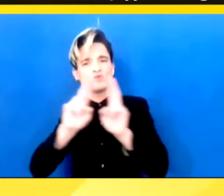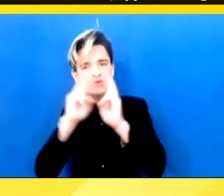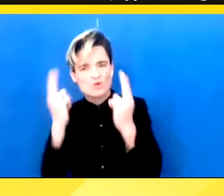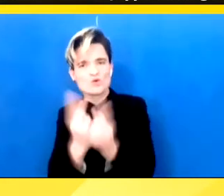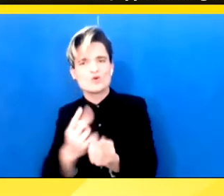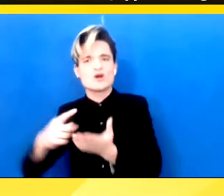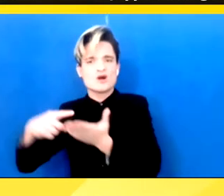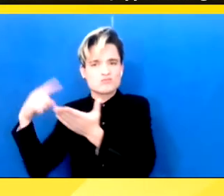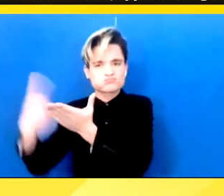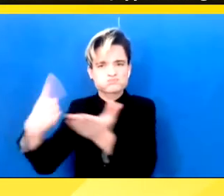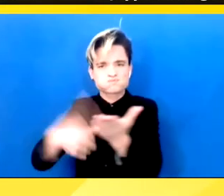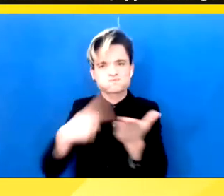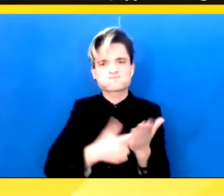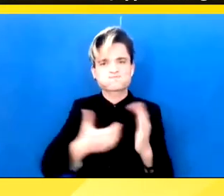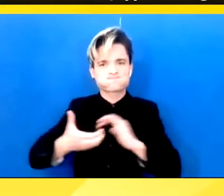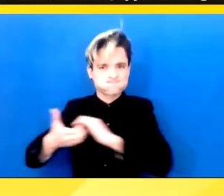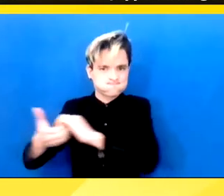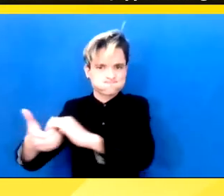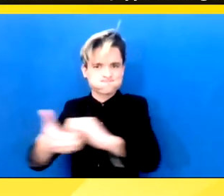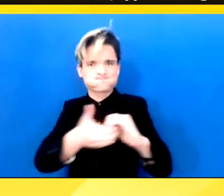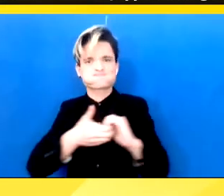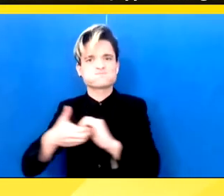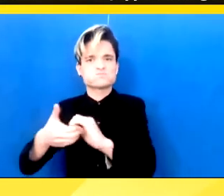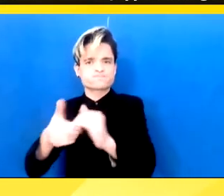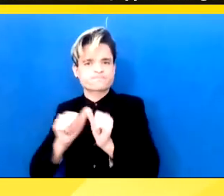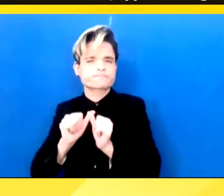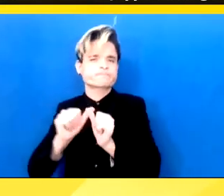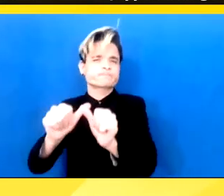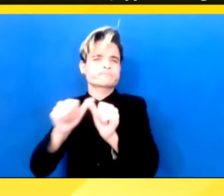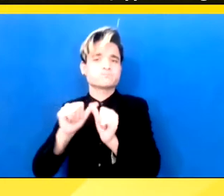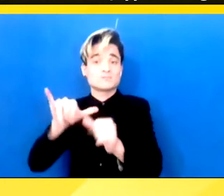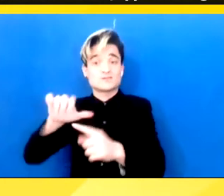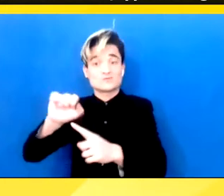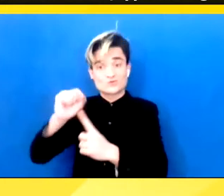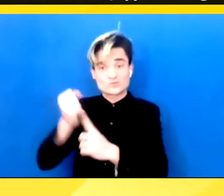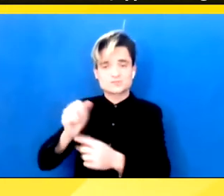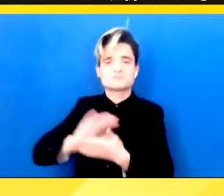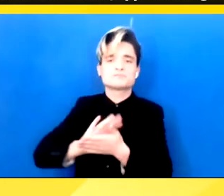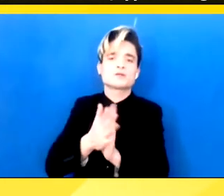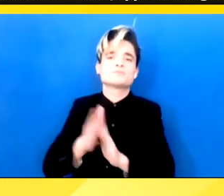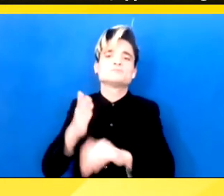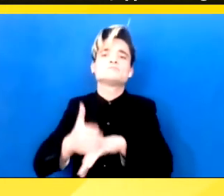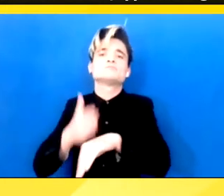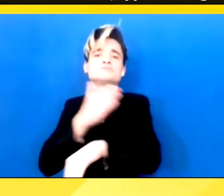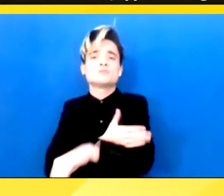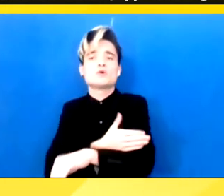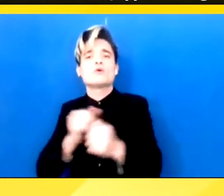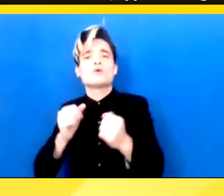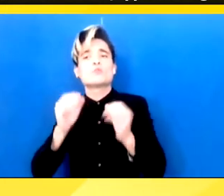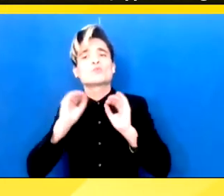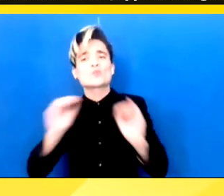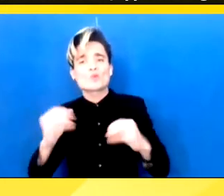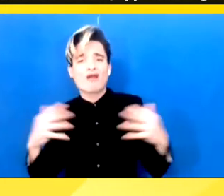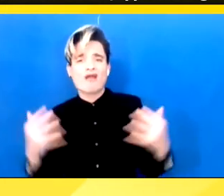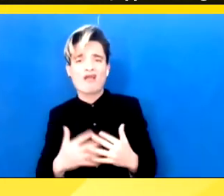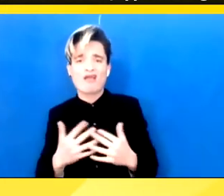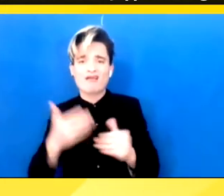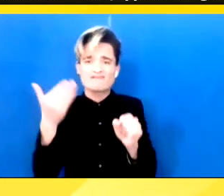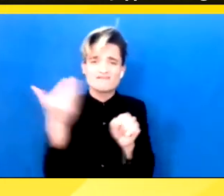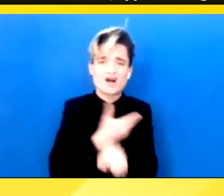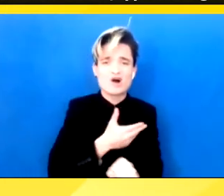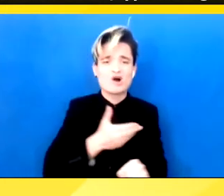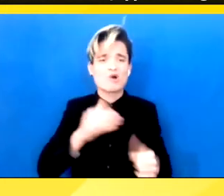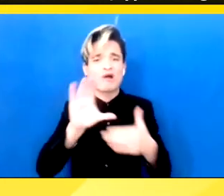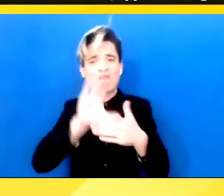life without their employer firing them, harassing them, threatening their livelihood, not letting them go to the bathroom,